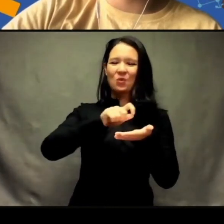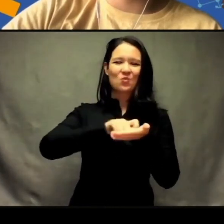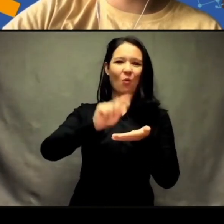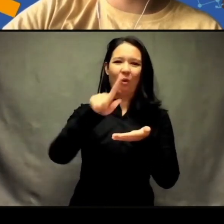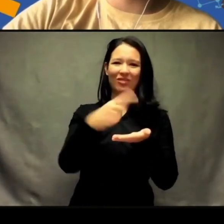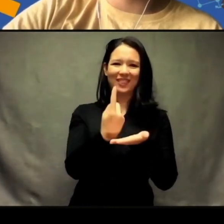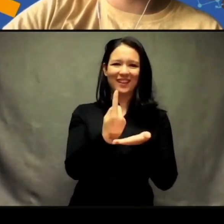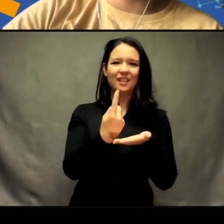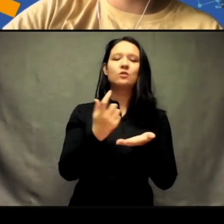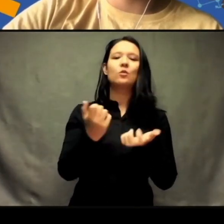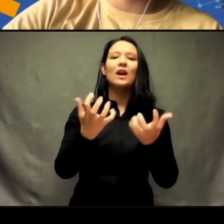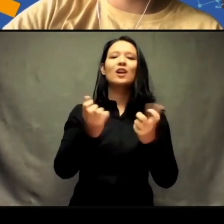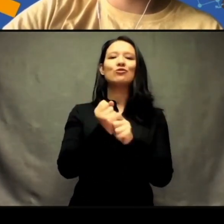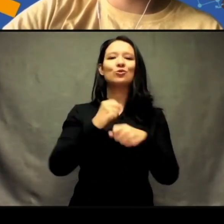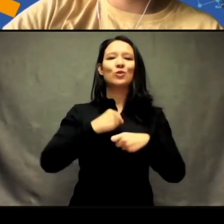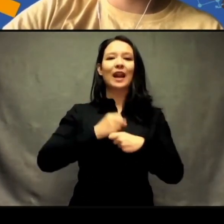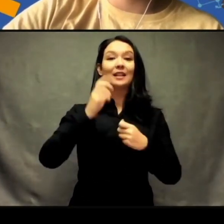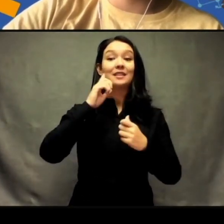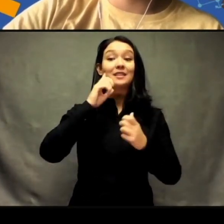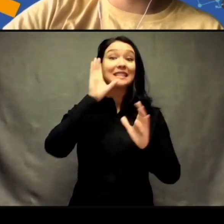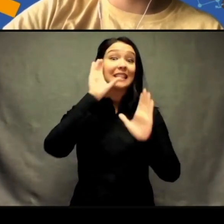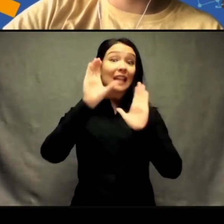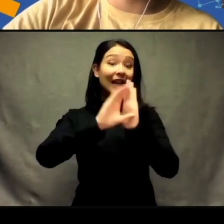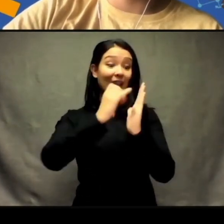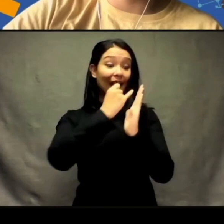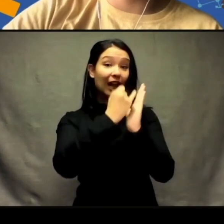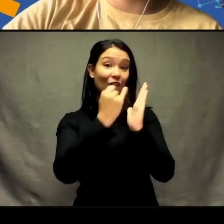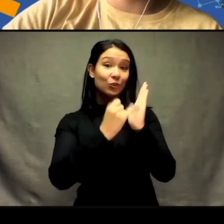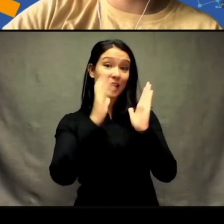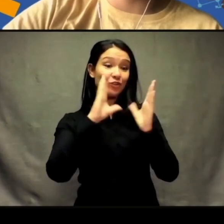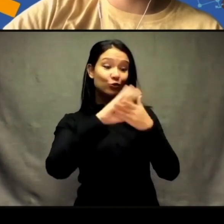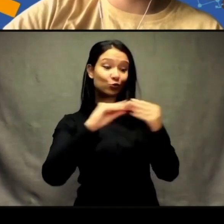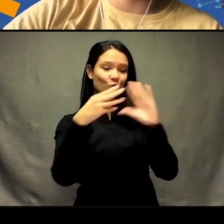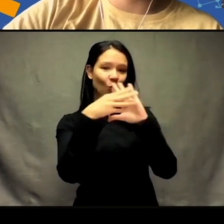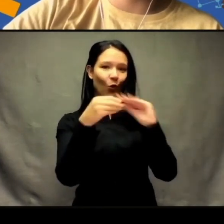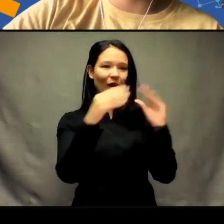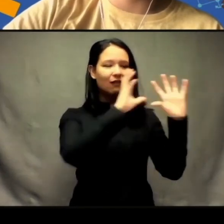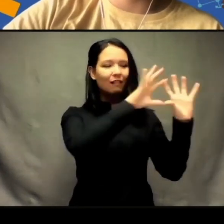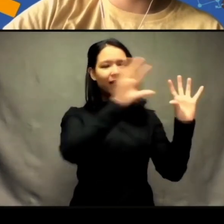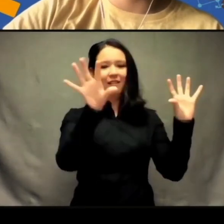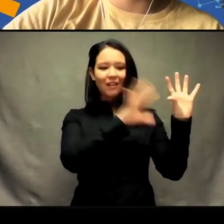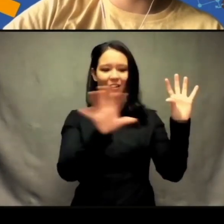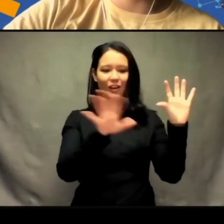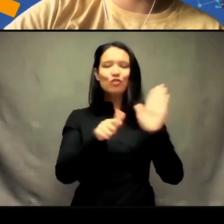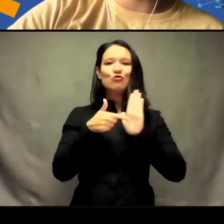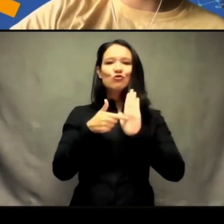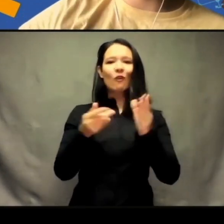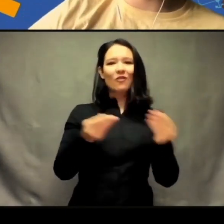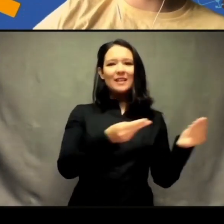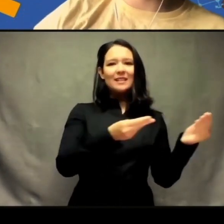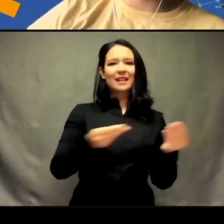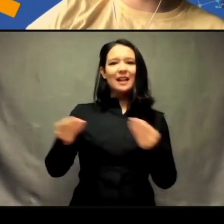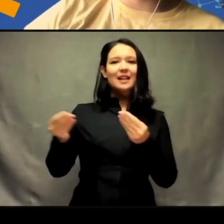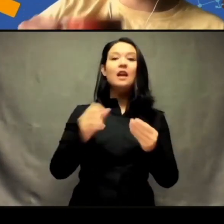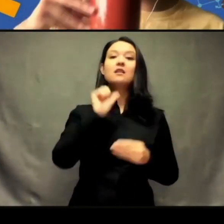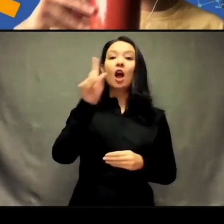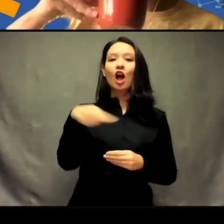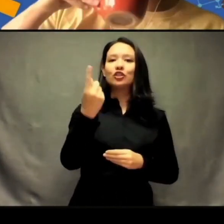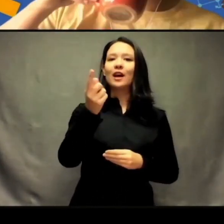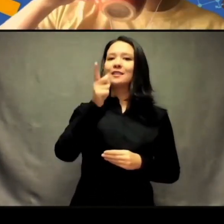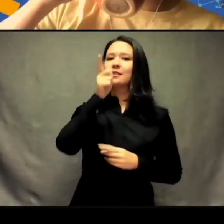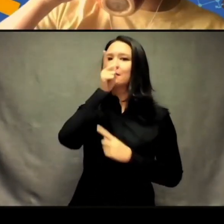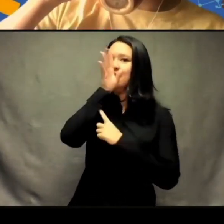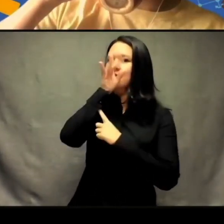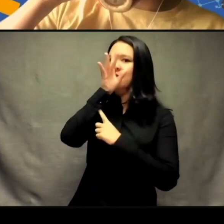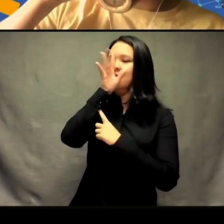we wanted to create these illustrated stories to show that facilitation is not just what we say,